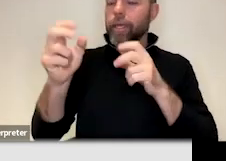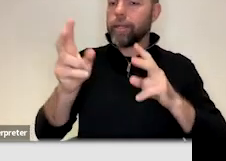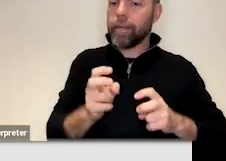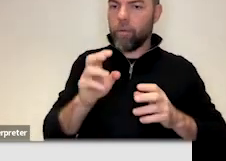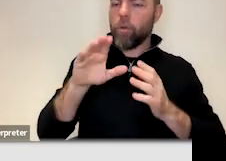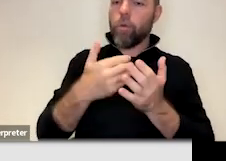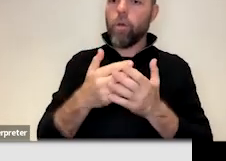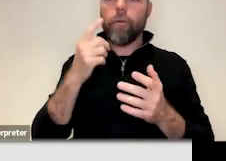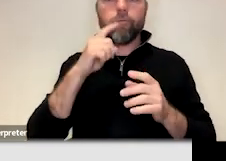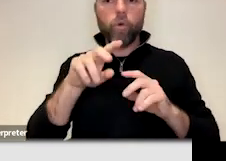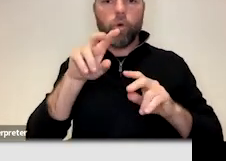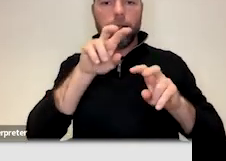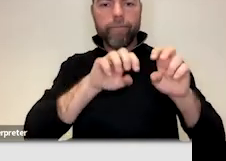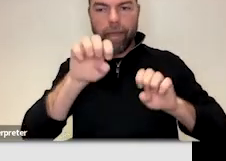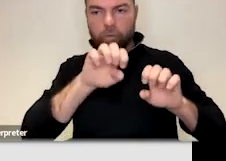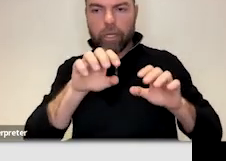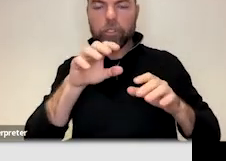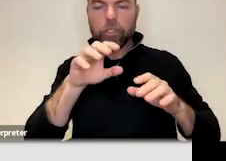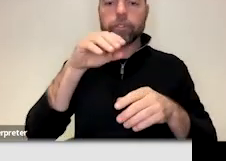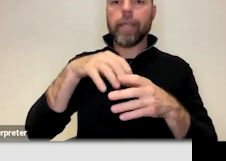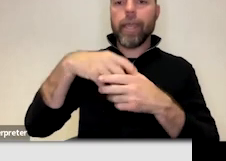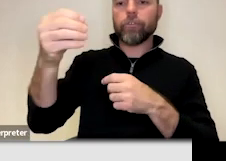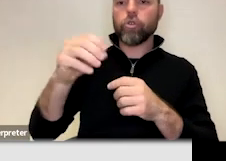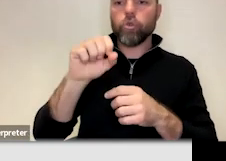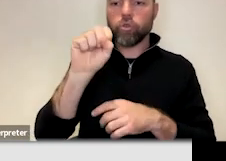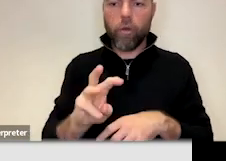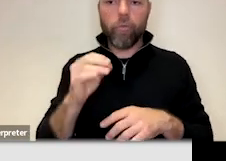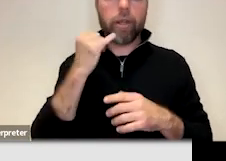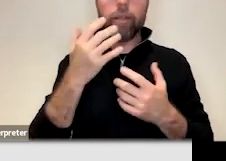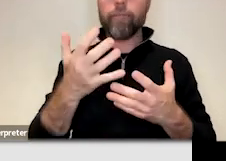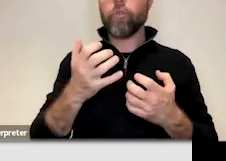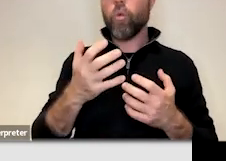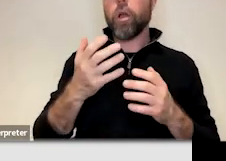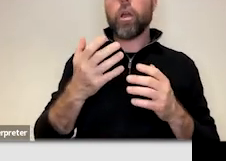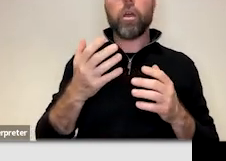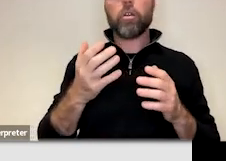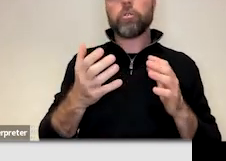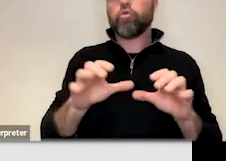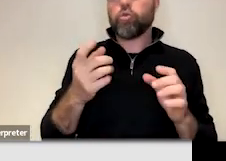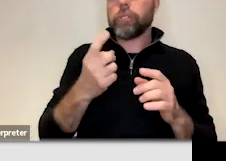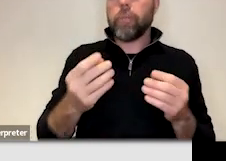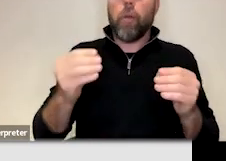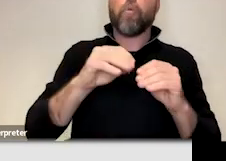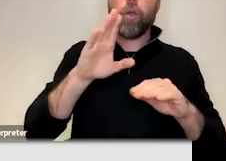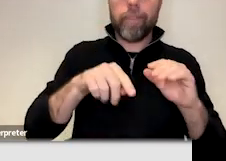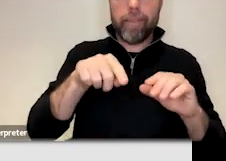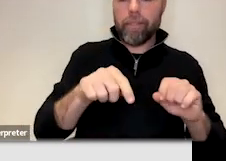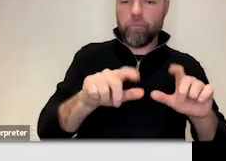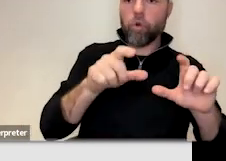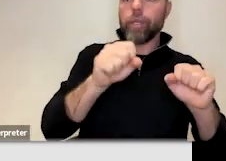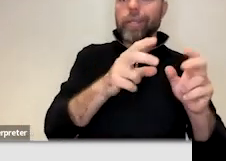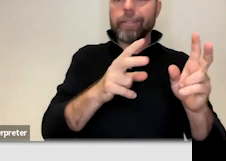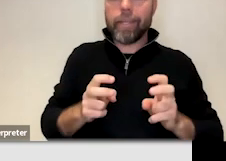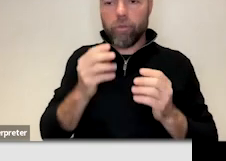for evaluation in external software. If you want to do something beyond what can be done in the portal itself, you can download the